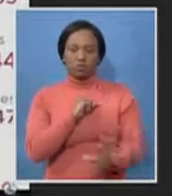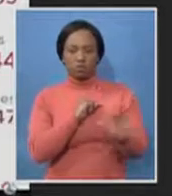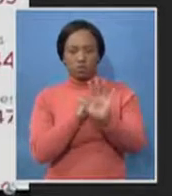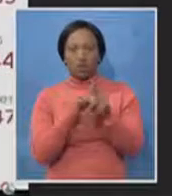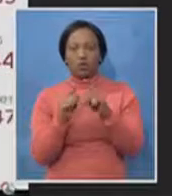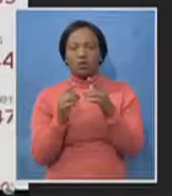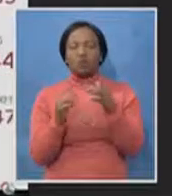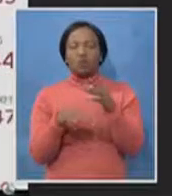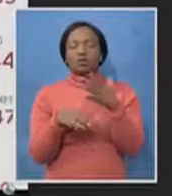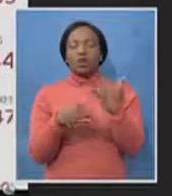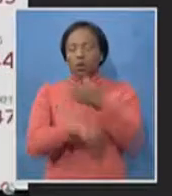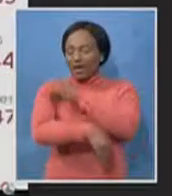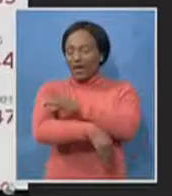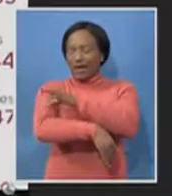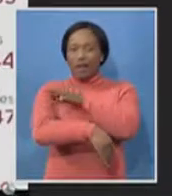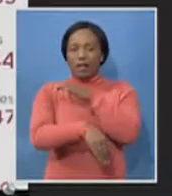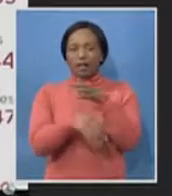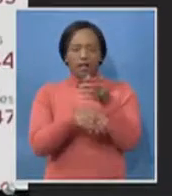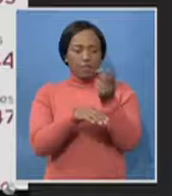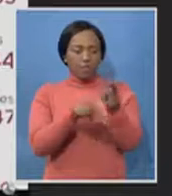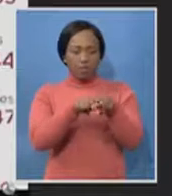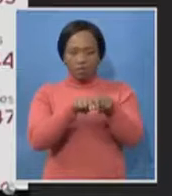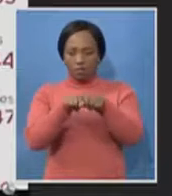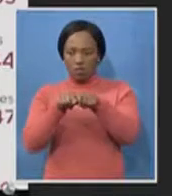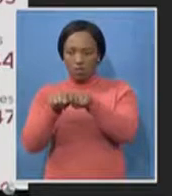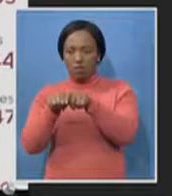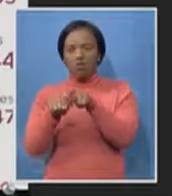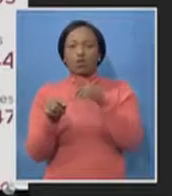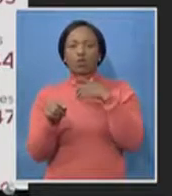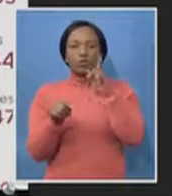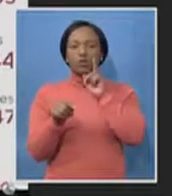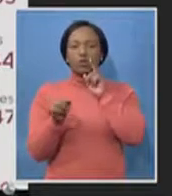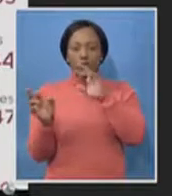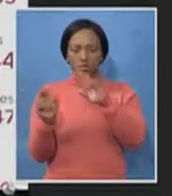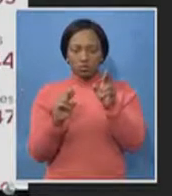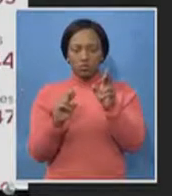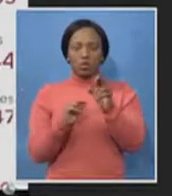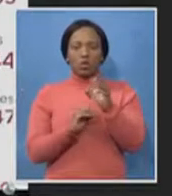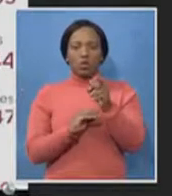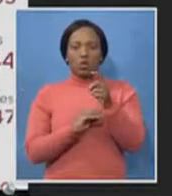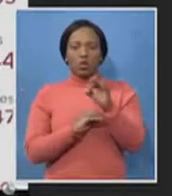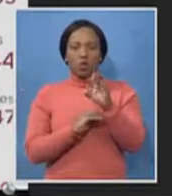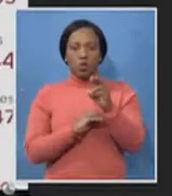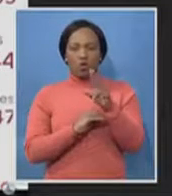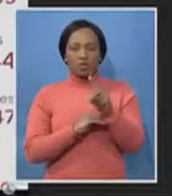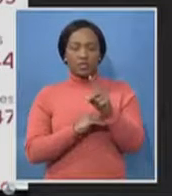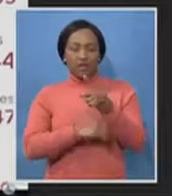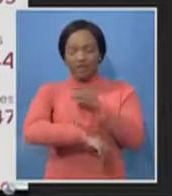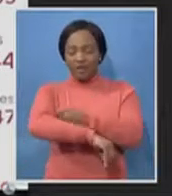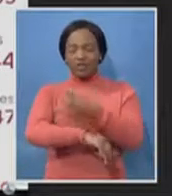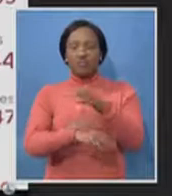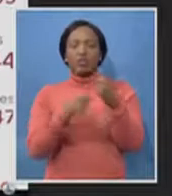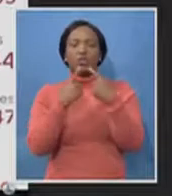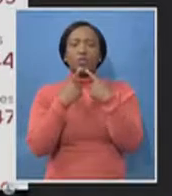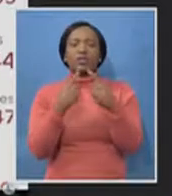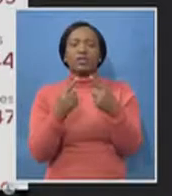that the sites are ready. So, for example, if the Oxford vaccine that Lynn mentioned shows promise in South Africa, how